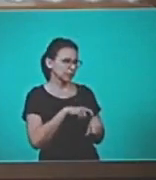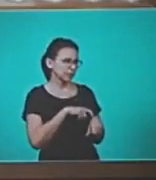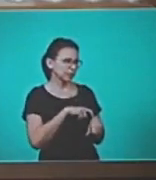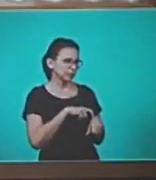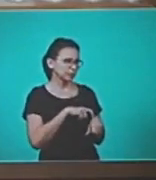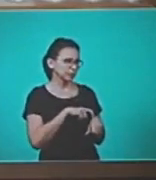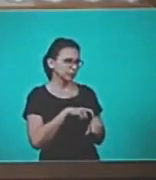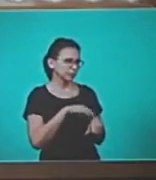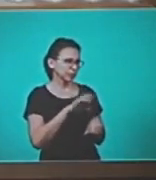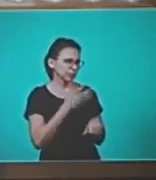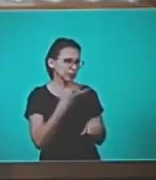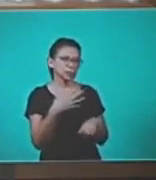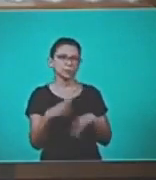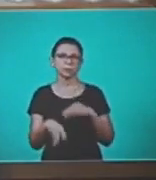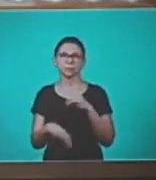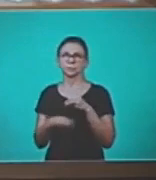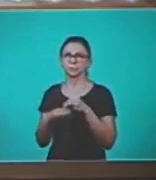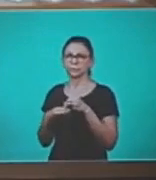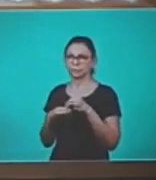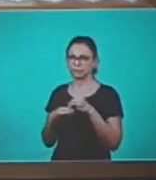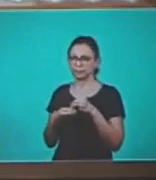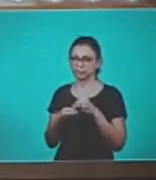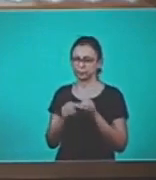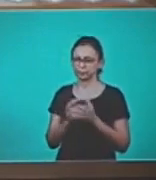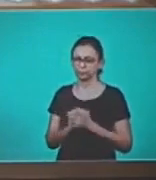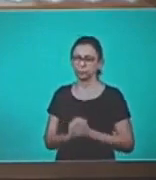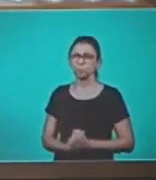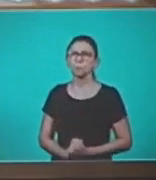I'd like to make a compliment.